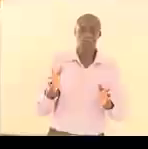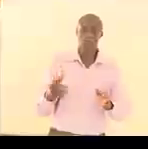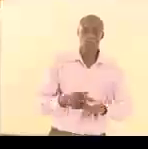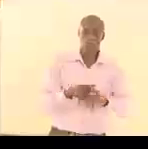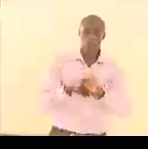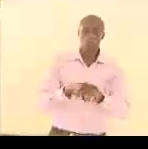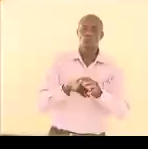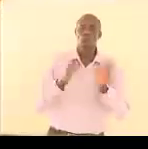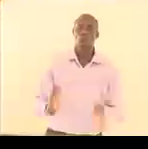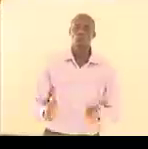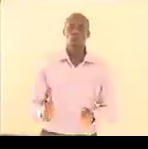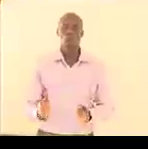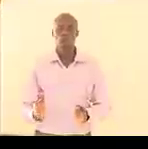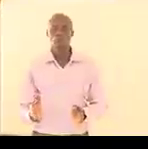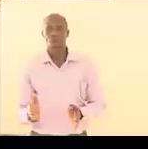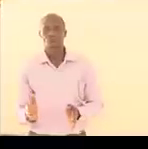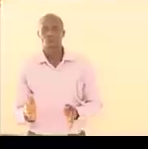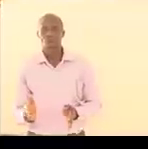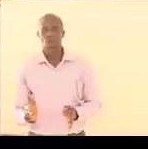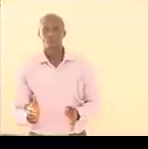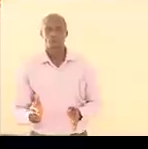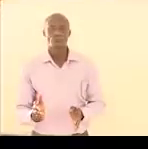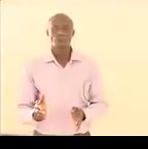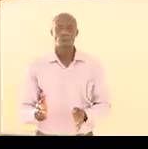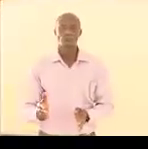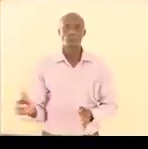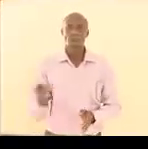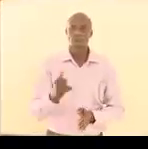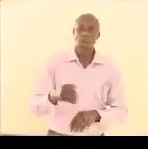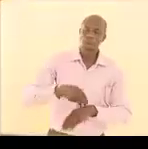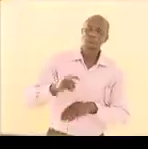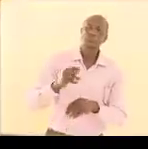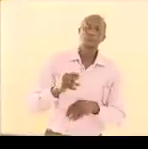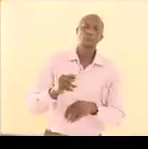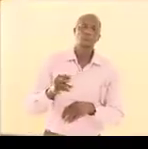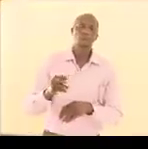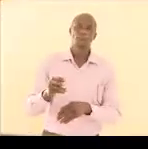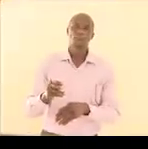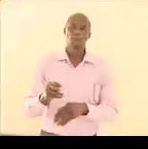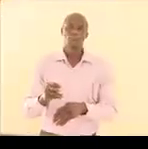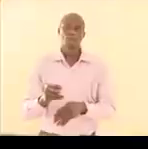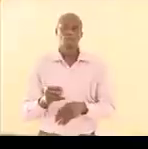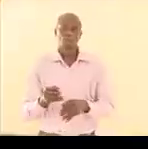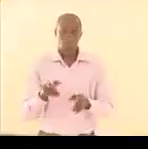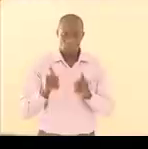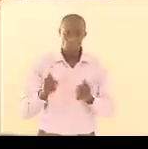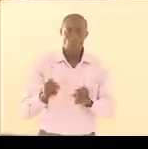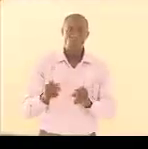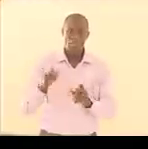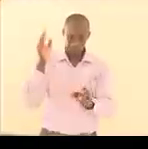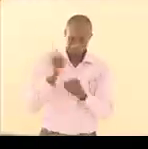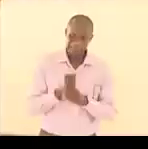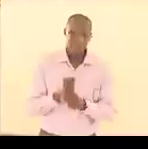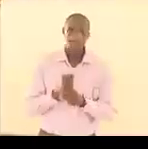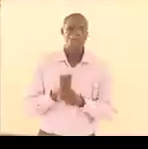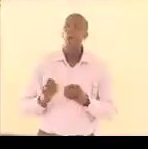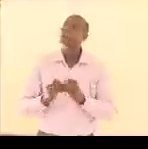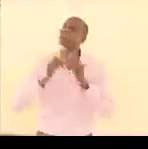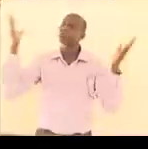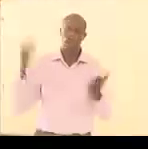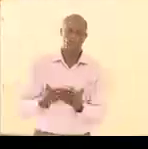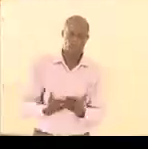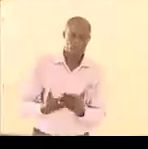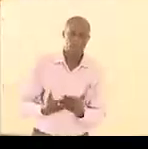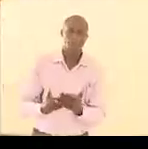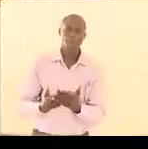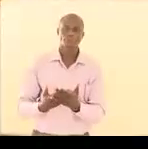celebrities, footballers, musicians, so on, footballers have been sold for how much? People are earning impossible amounts